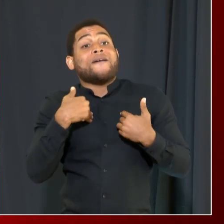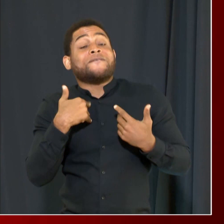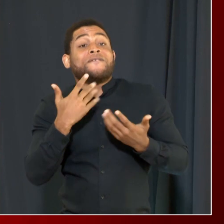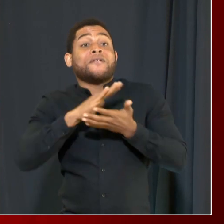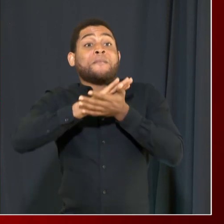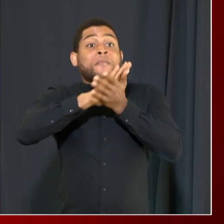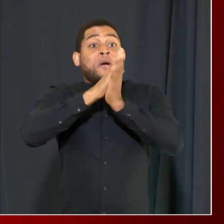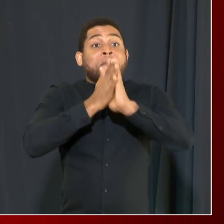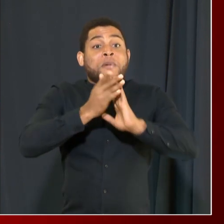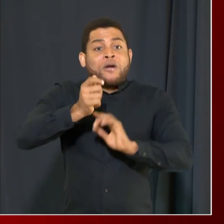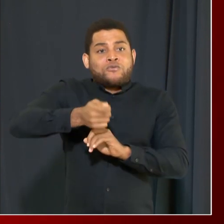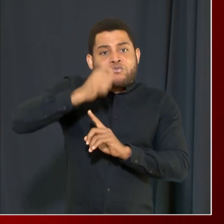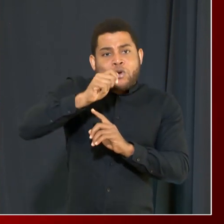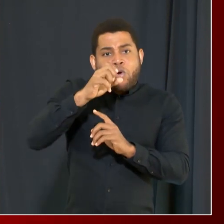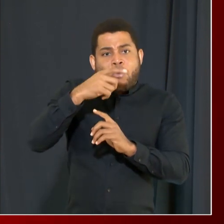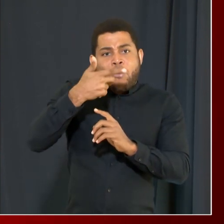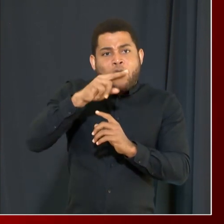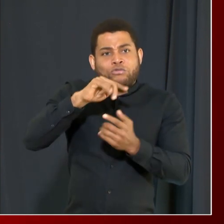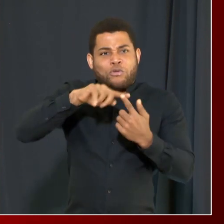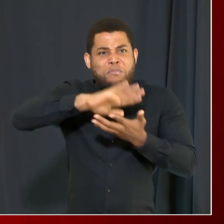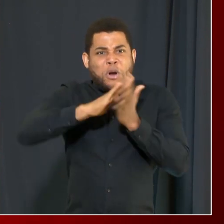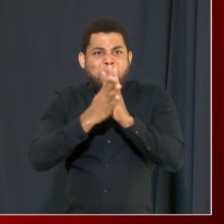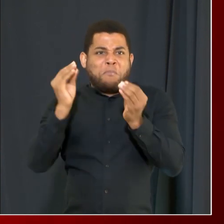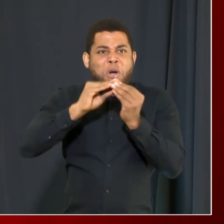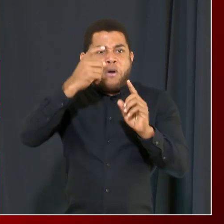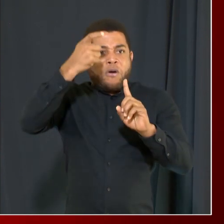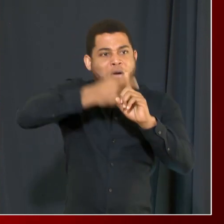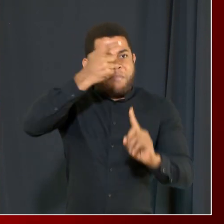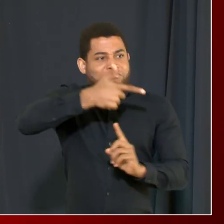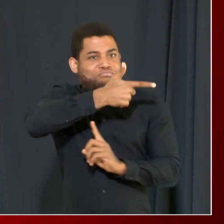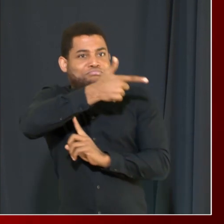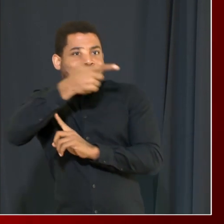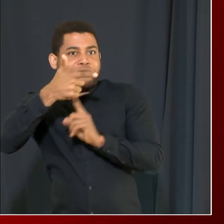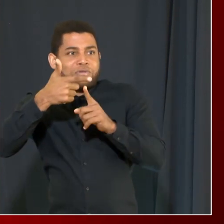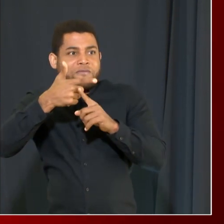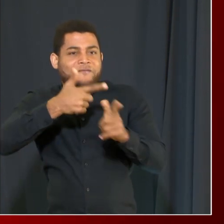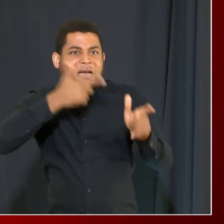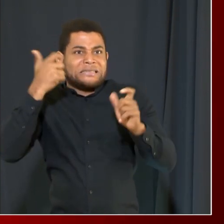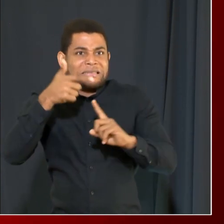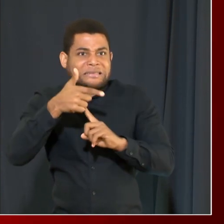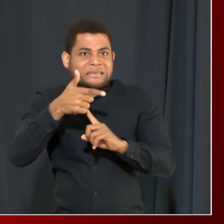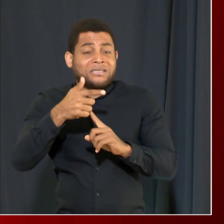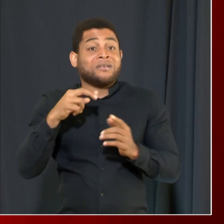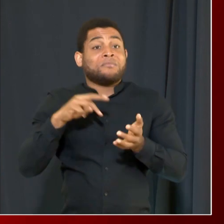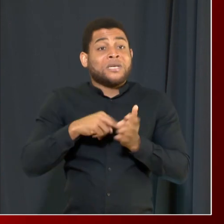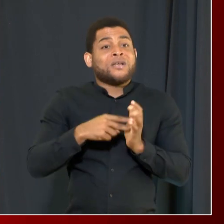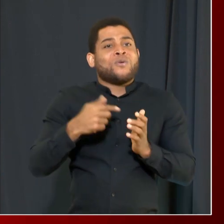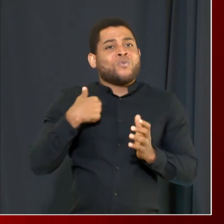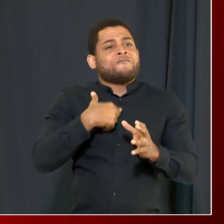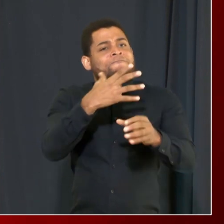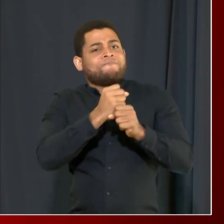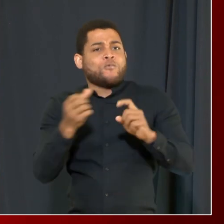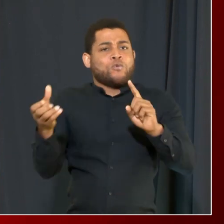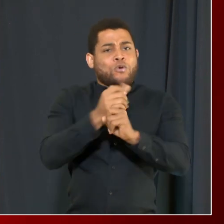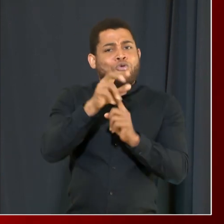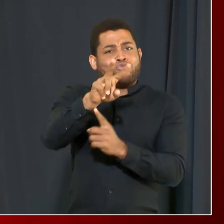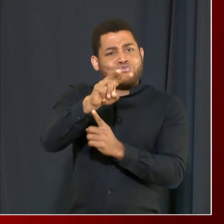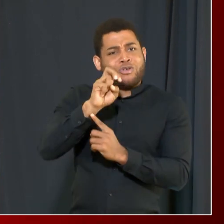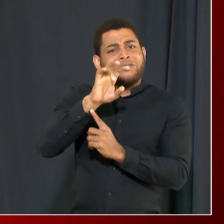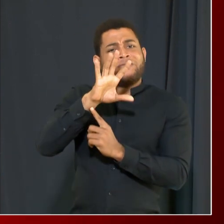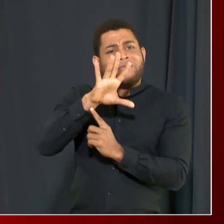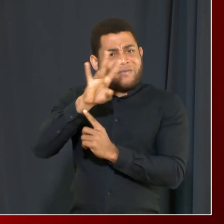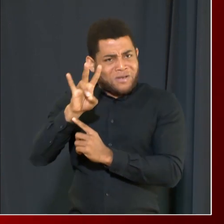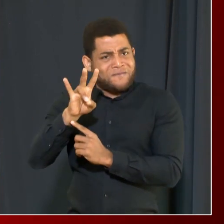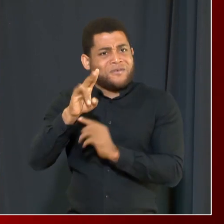weapons. We've made 238 arrests for felons in possession of a gun. So far in August,